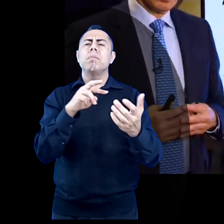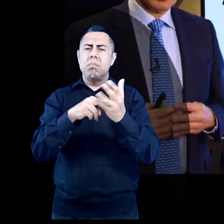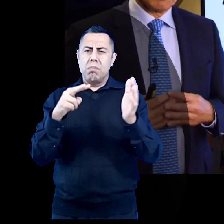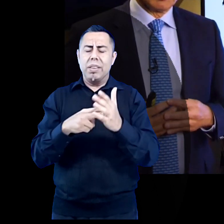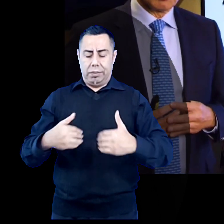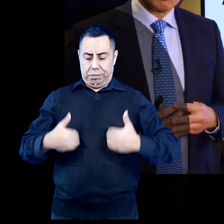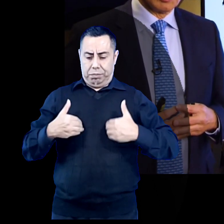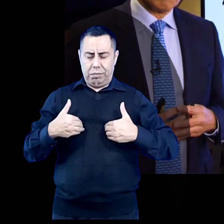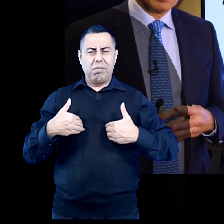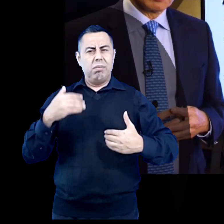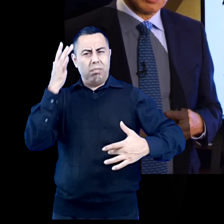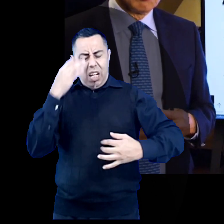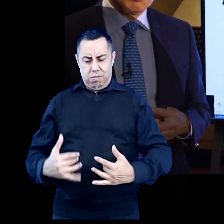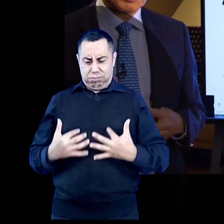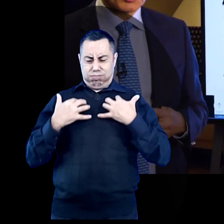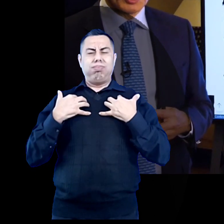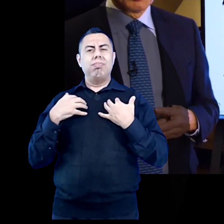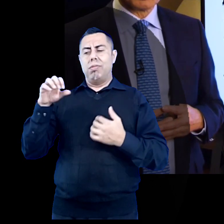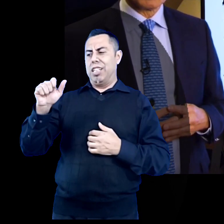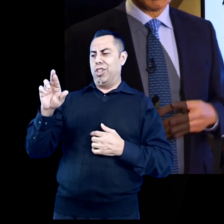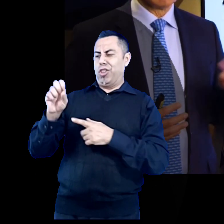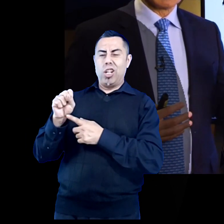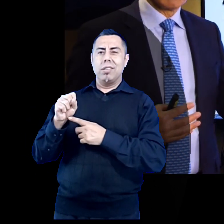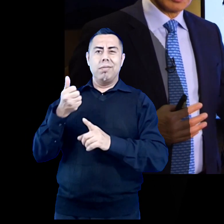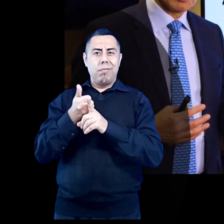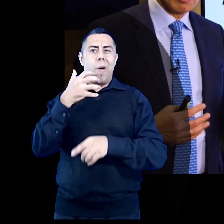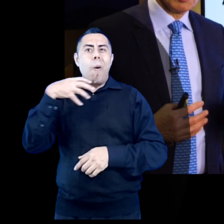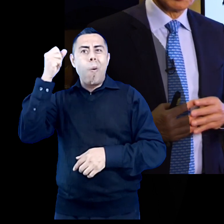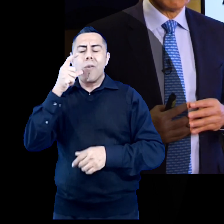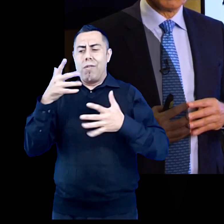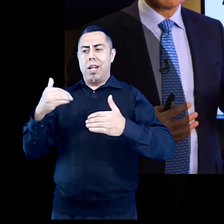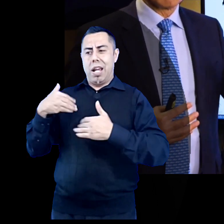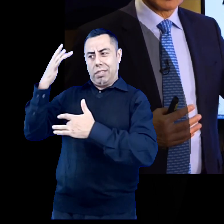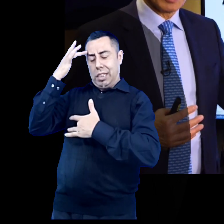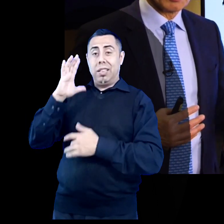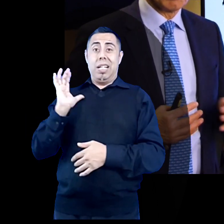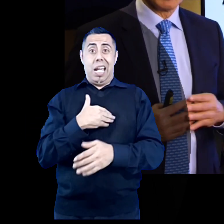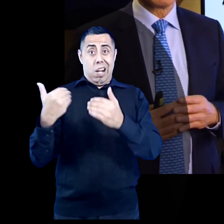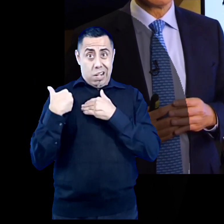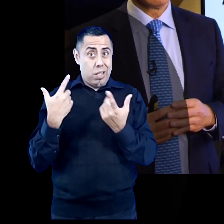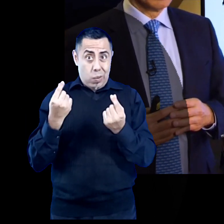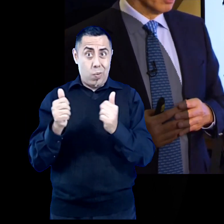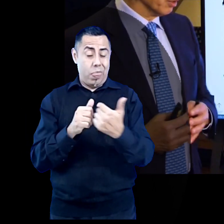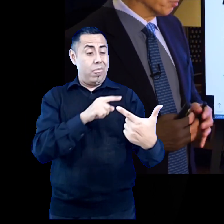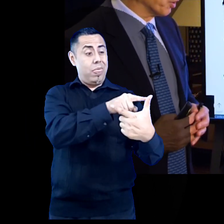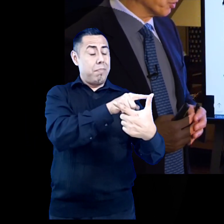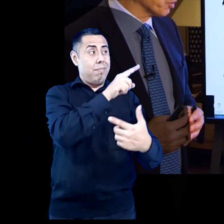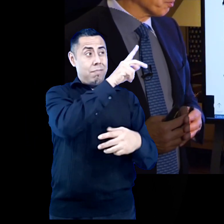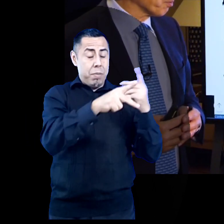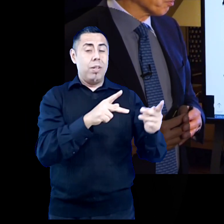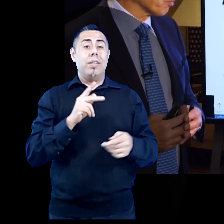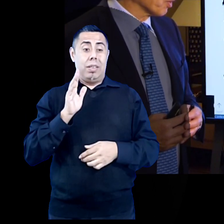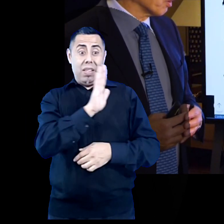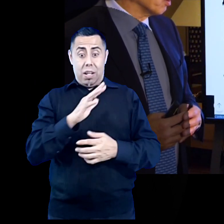conditions. And I think we have yet now a real challenge is to overcome the lung damage, reduce the fatality rate in these